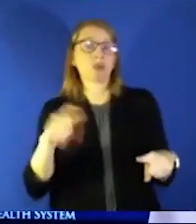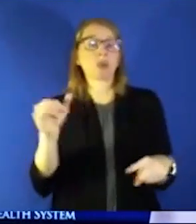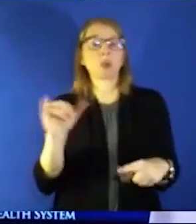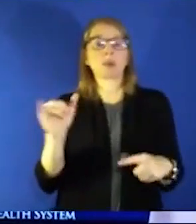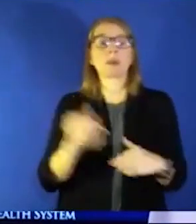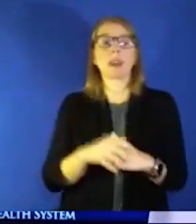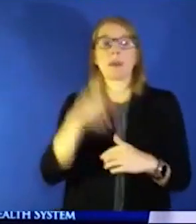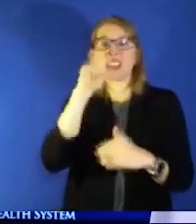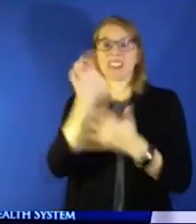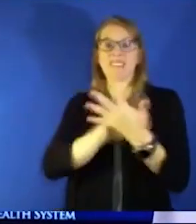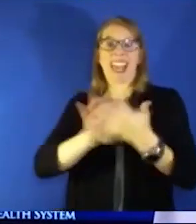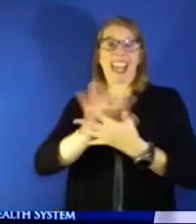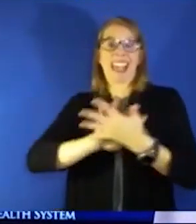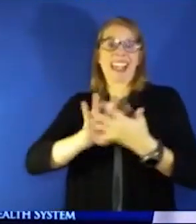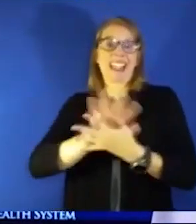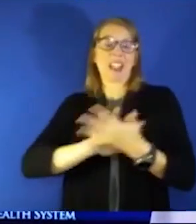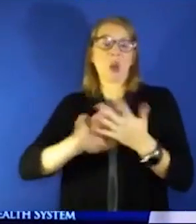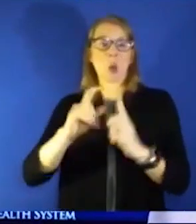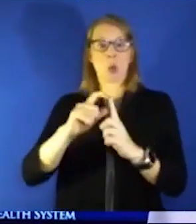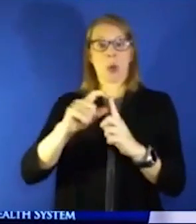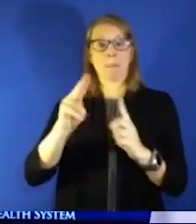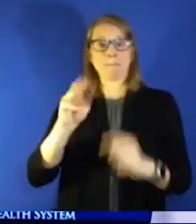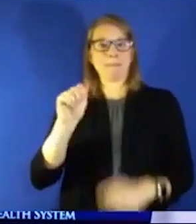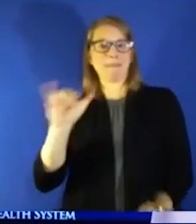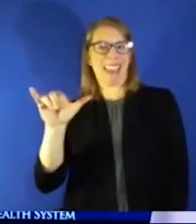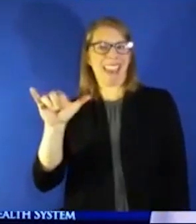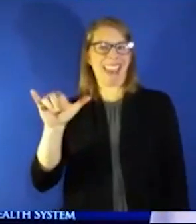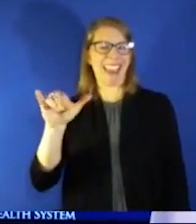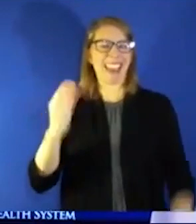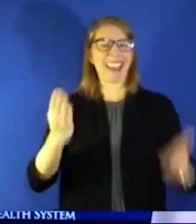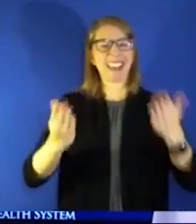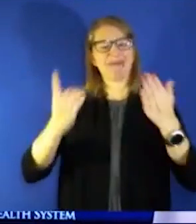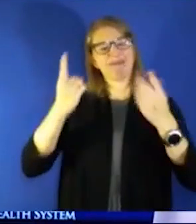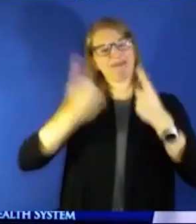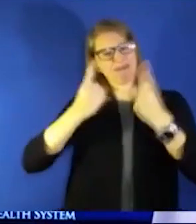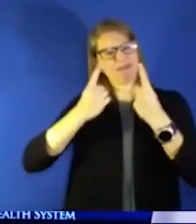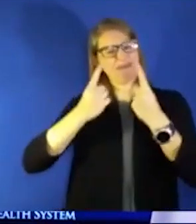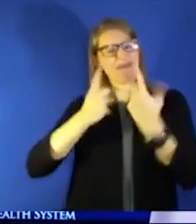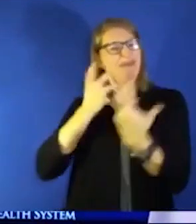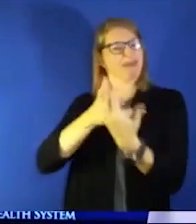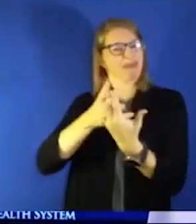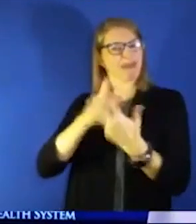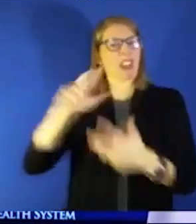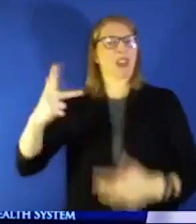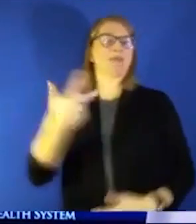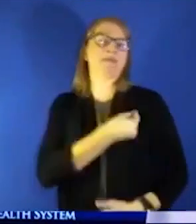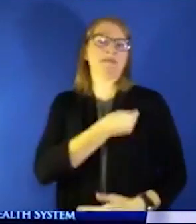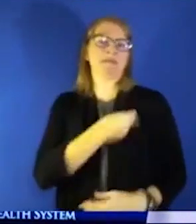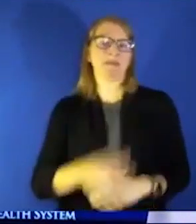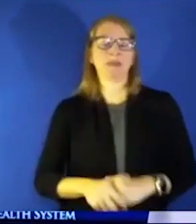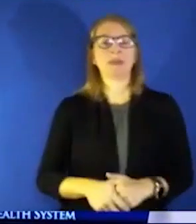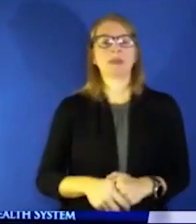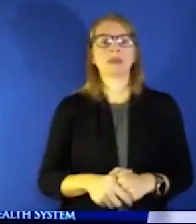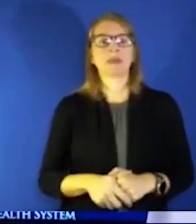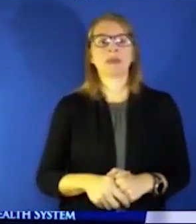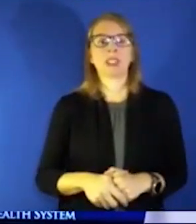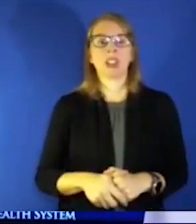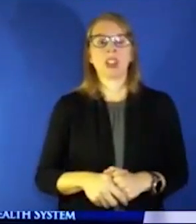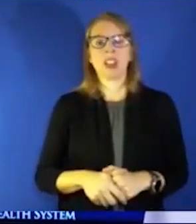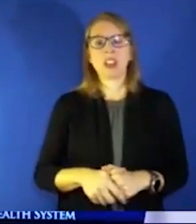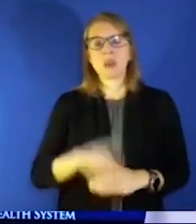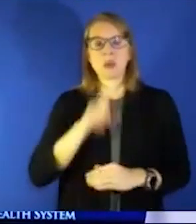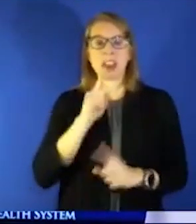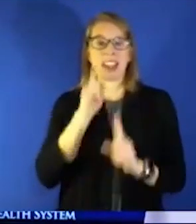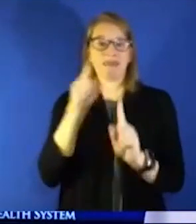vagueness of the word may be considered for it. So I think it boils down to your individual